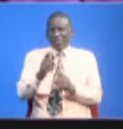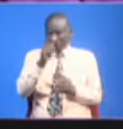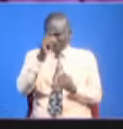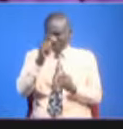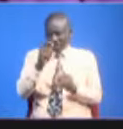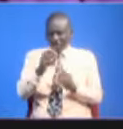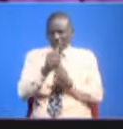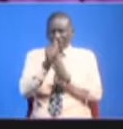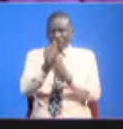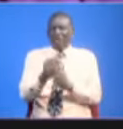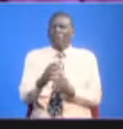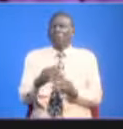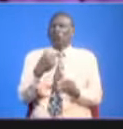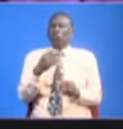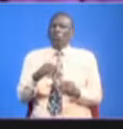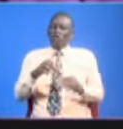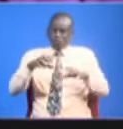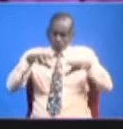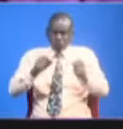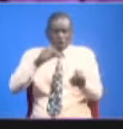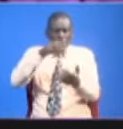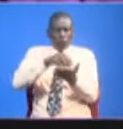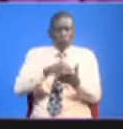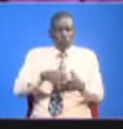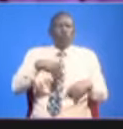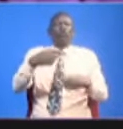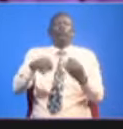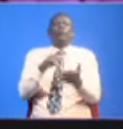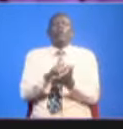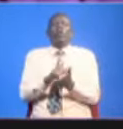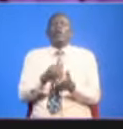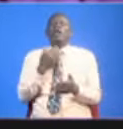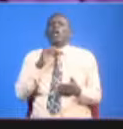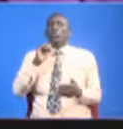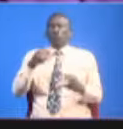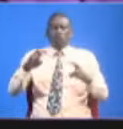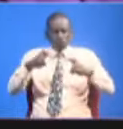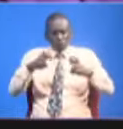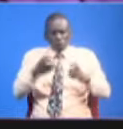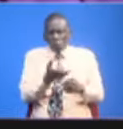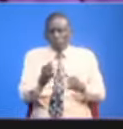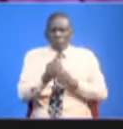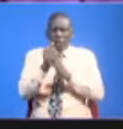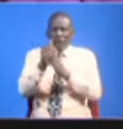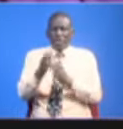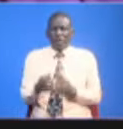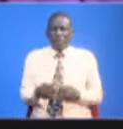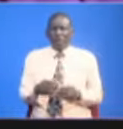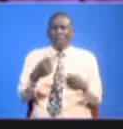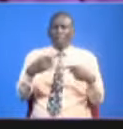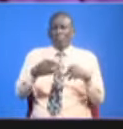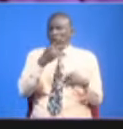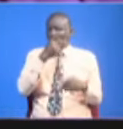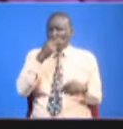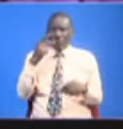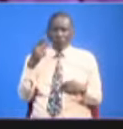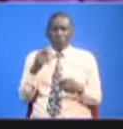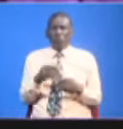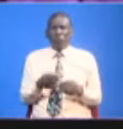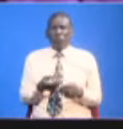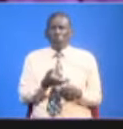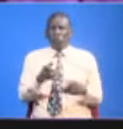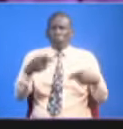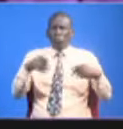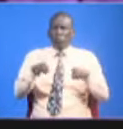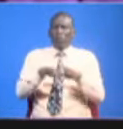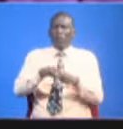akichukua msimamo anafika hatima nayo. Mimi naomba watafute hao viongozi kina Kalonzo Musyoka, kina